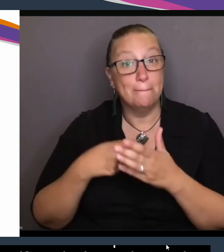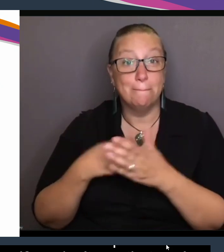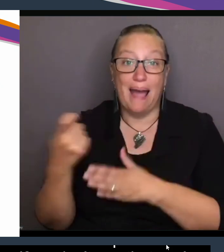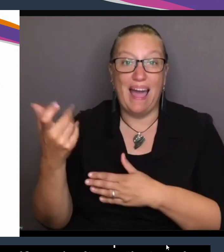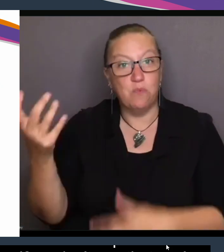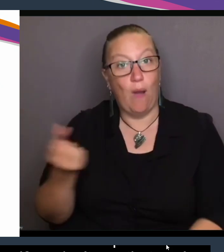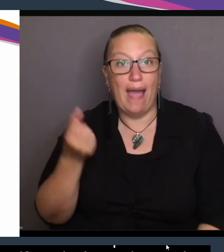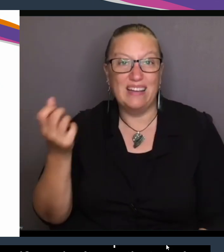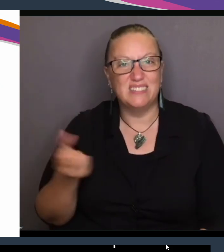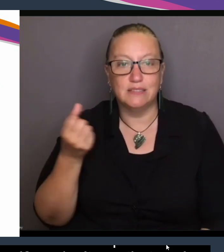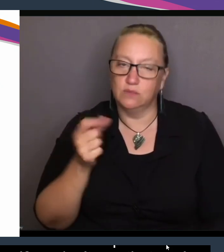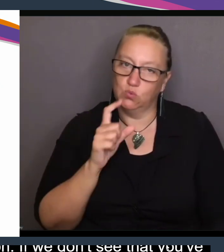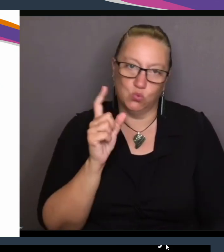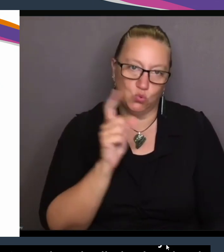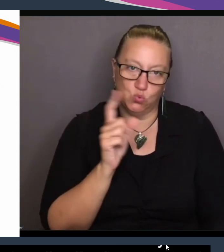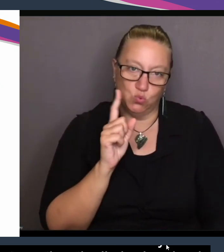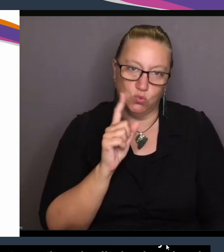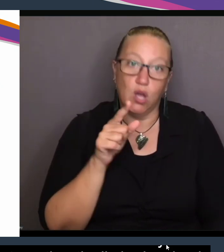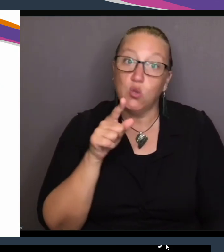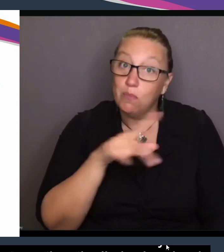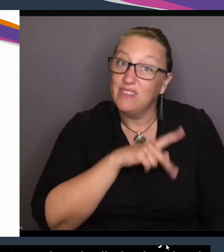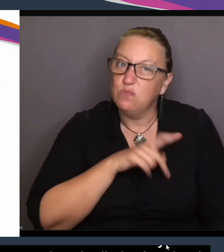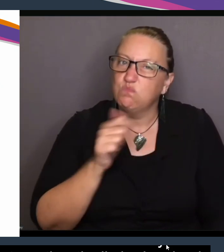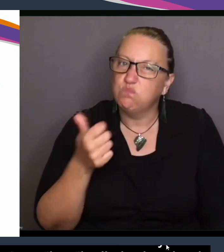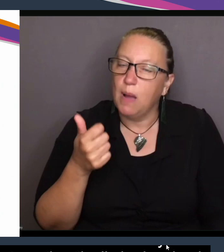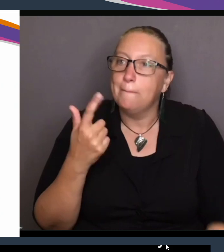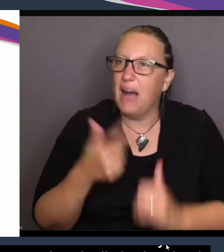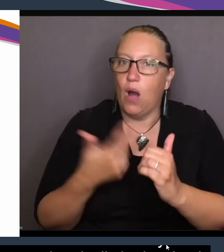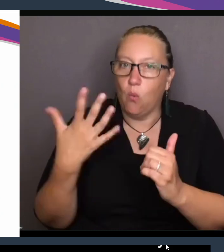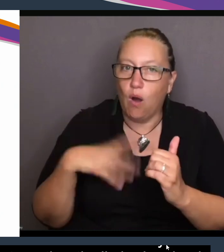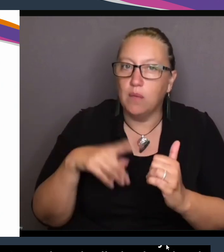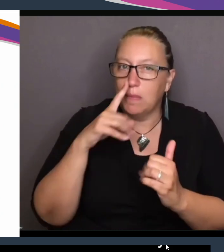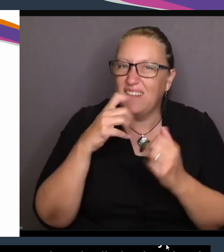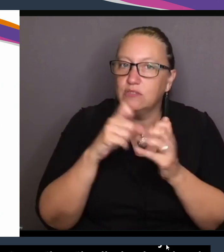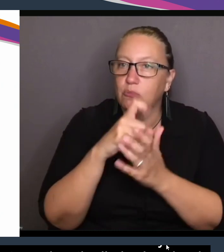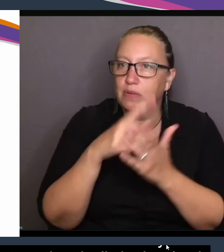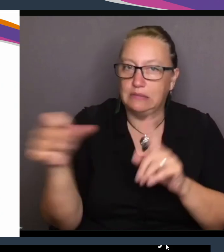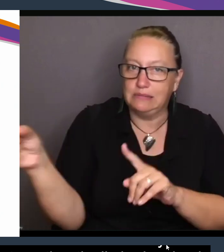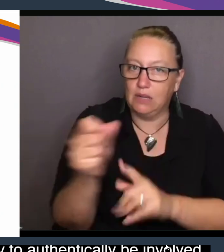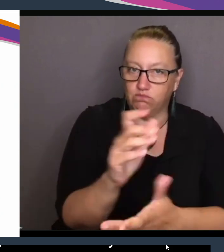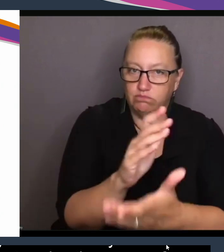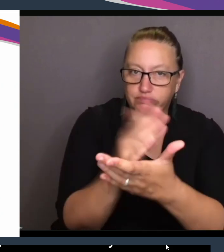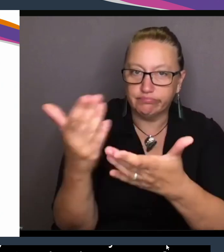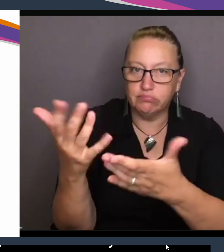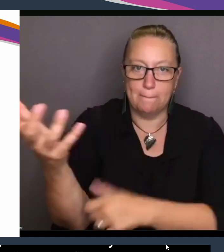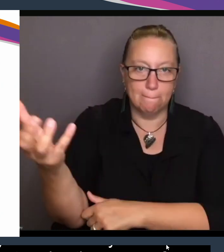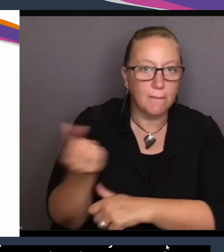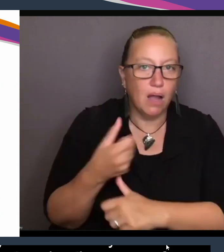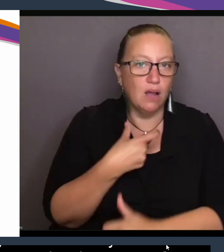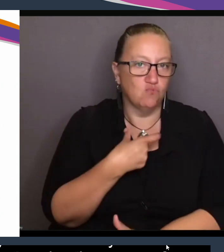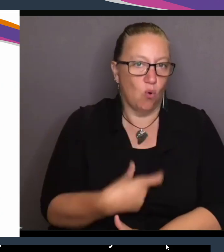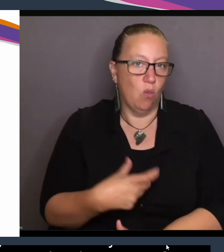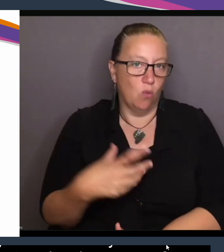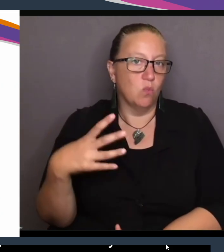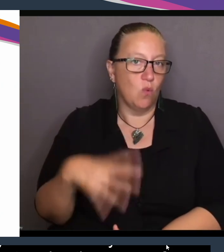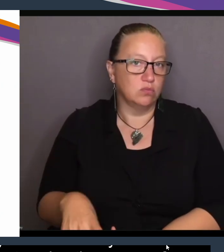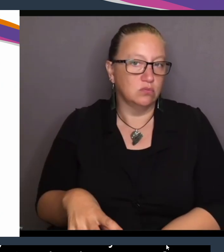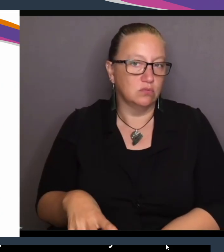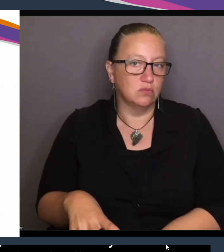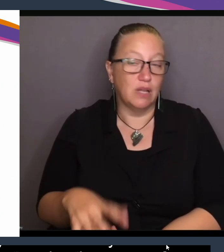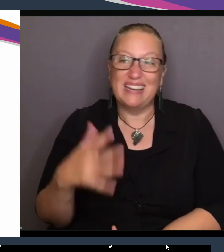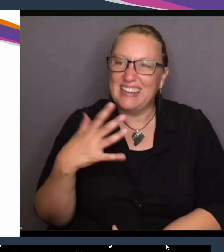who are professional. This is about authentic paid roles for people with disability. Support for easy read,